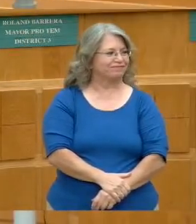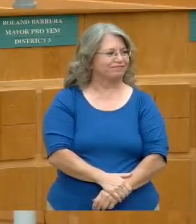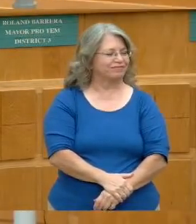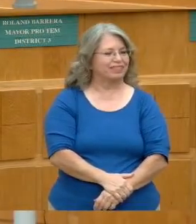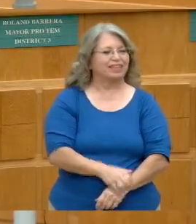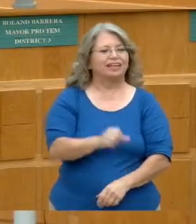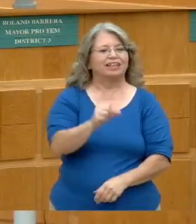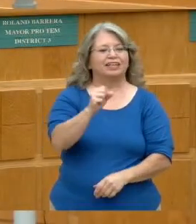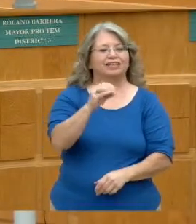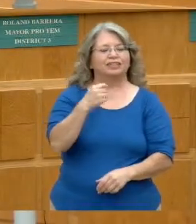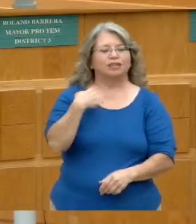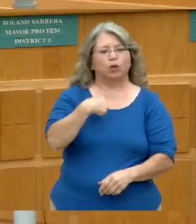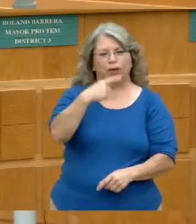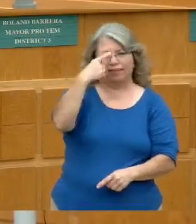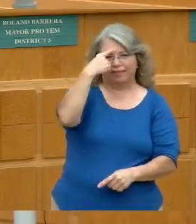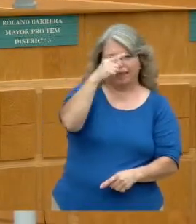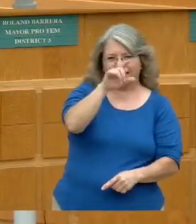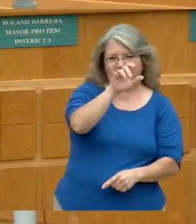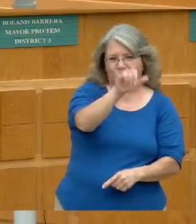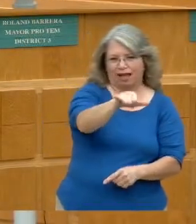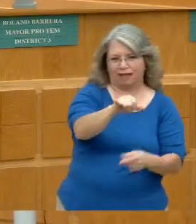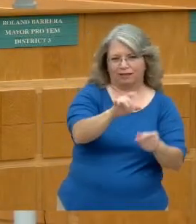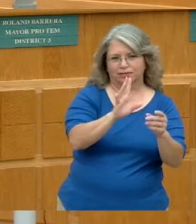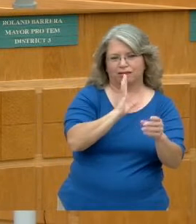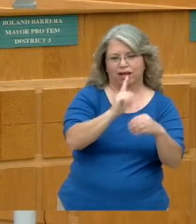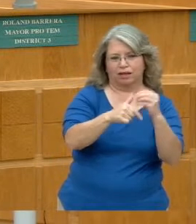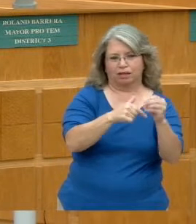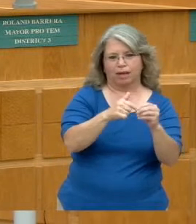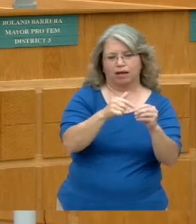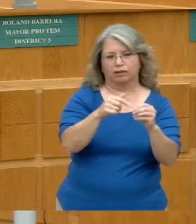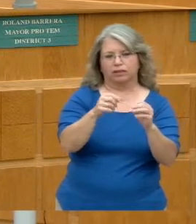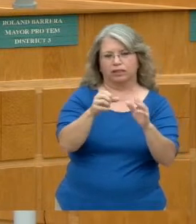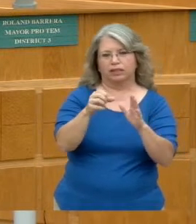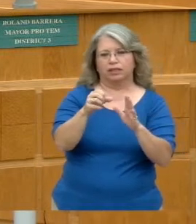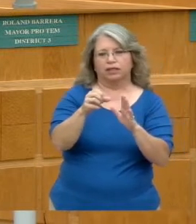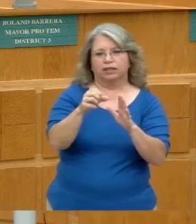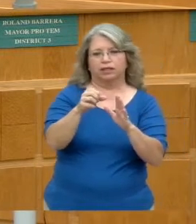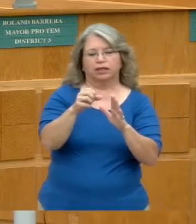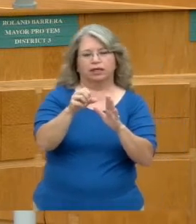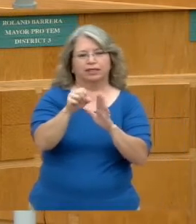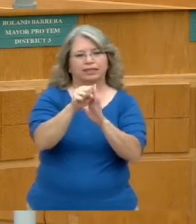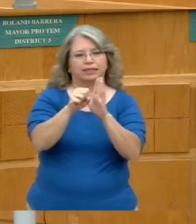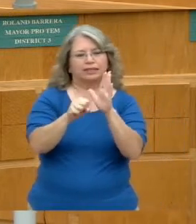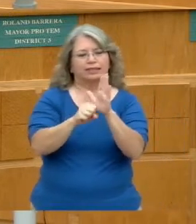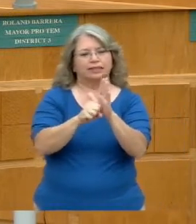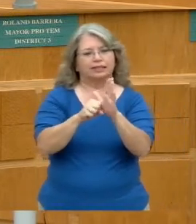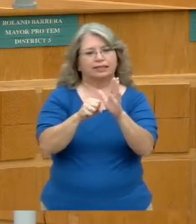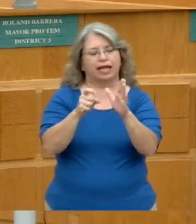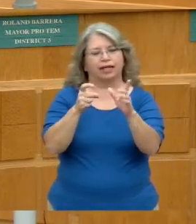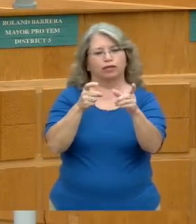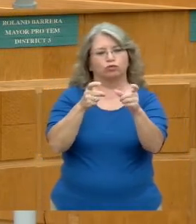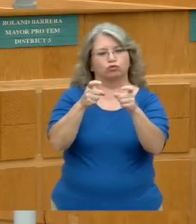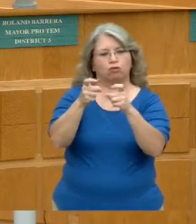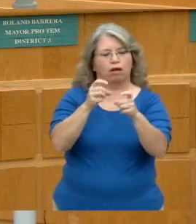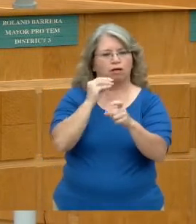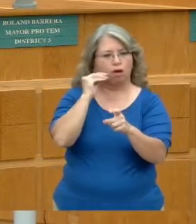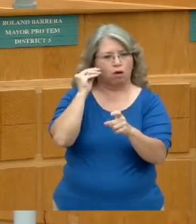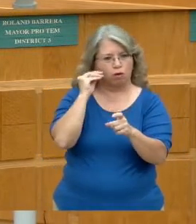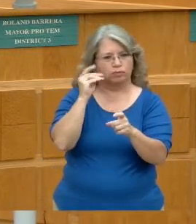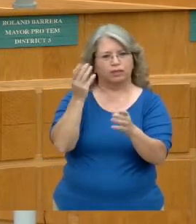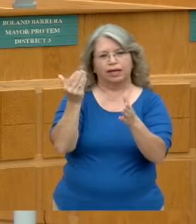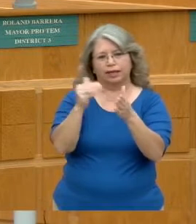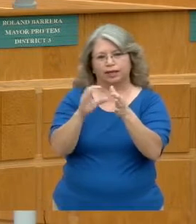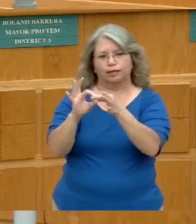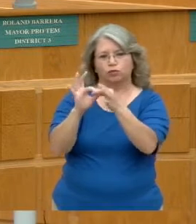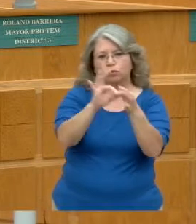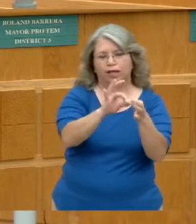So we think that's in reference to state-run homes that have to do, again, with the elderly, with nursing homes. So those are going to be